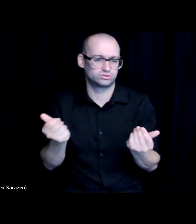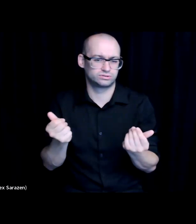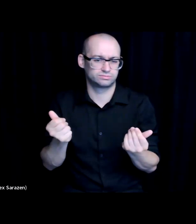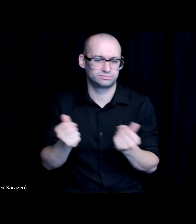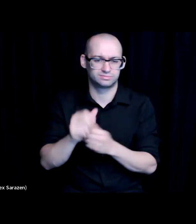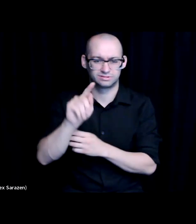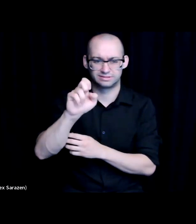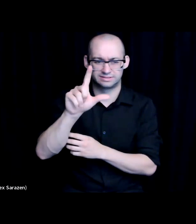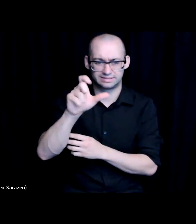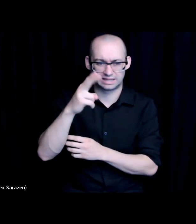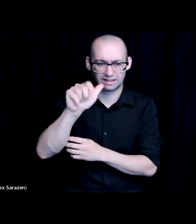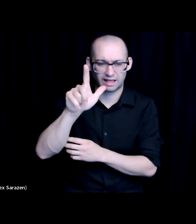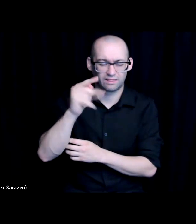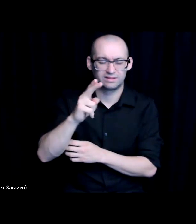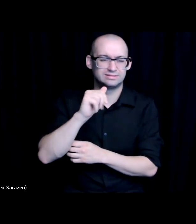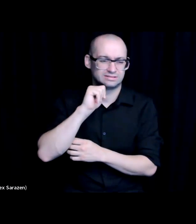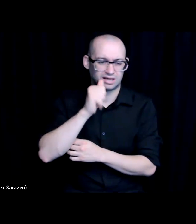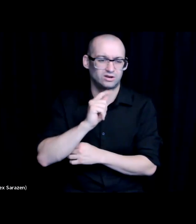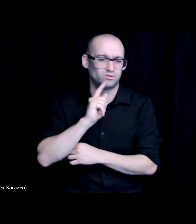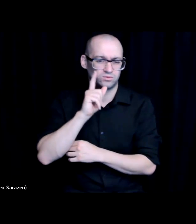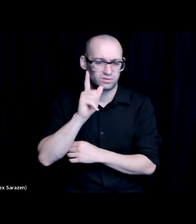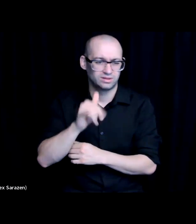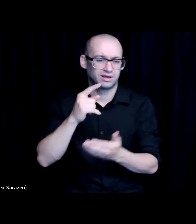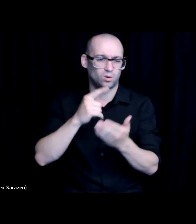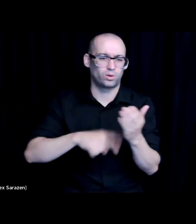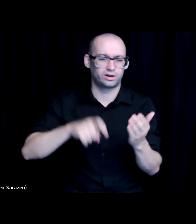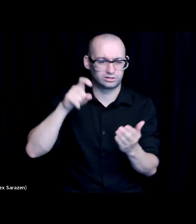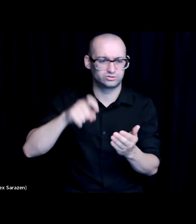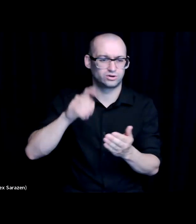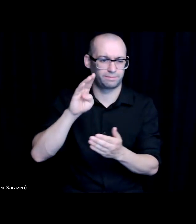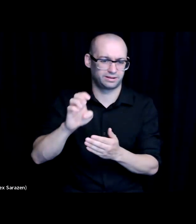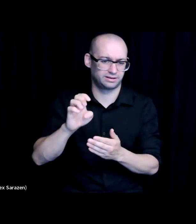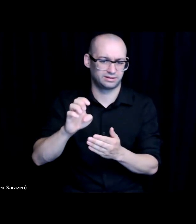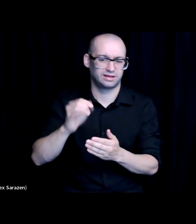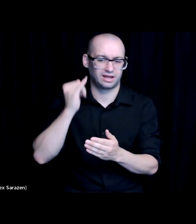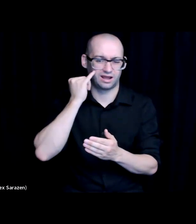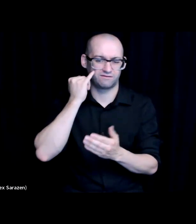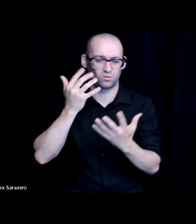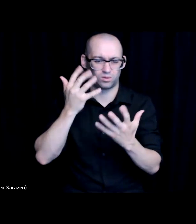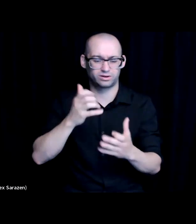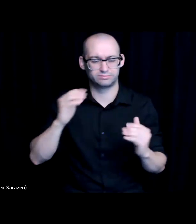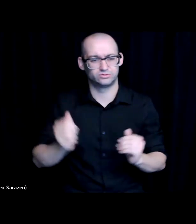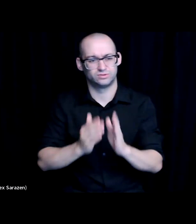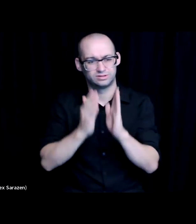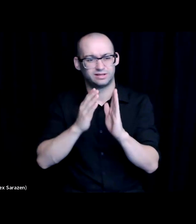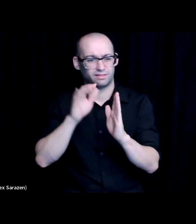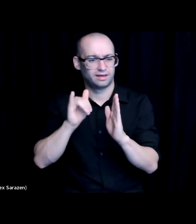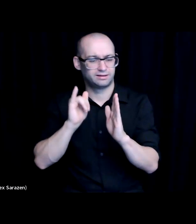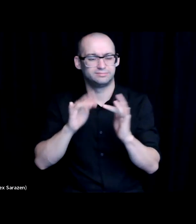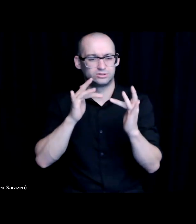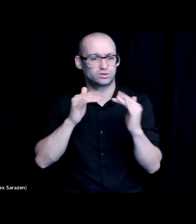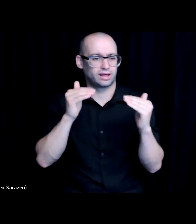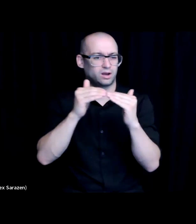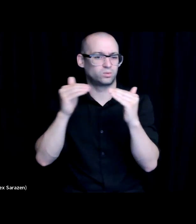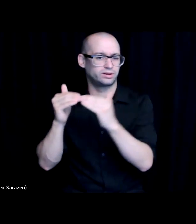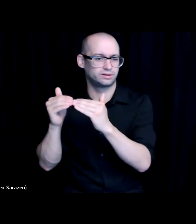not quite the solution it could be if it were not for these underlying digital inequities. So when we think about that, then